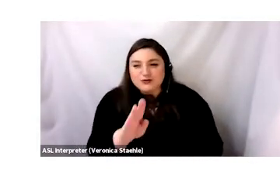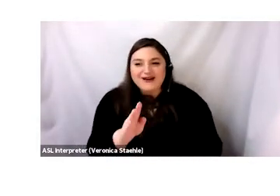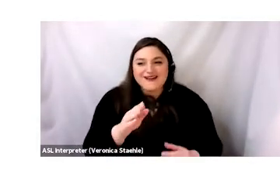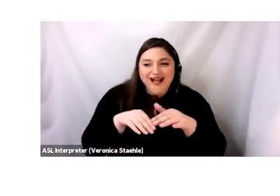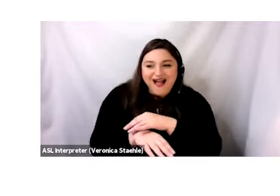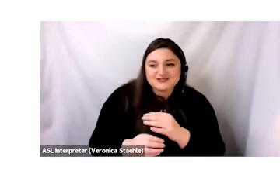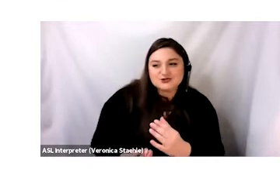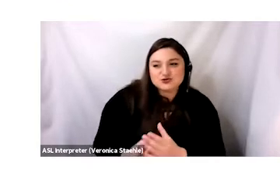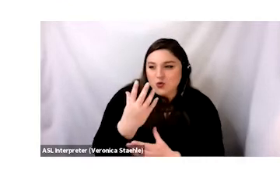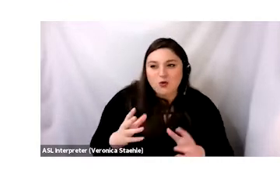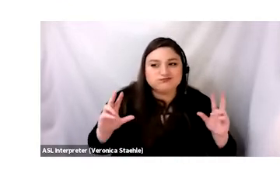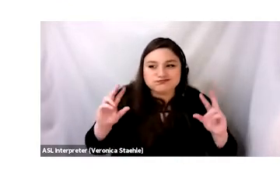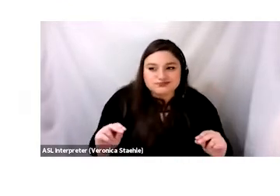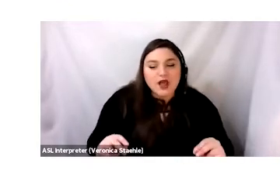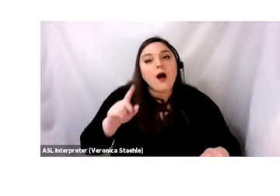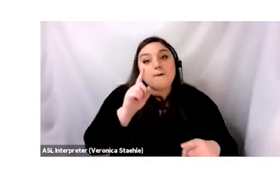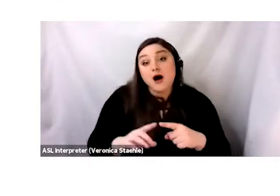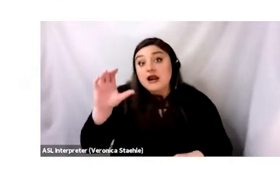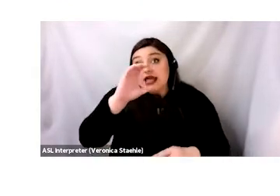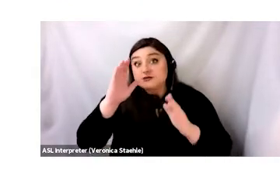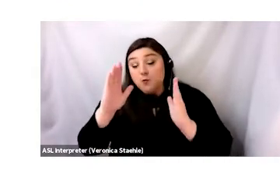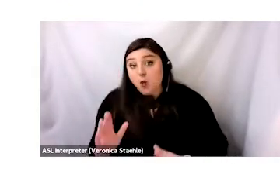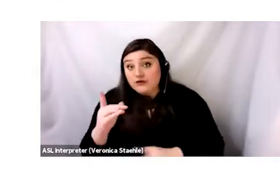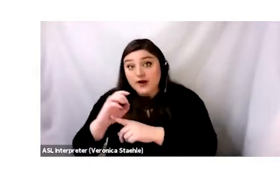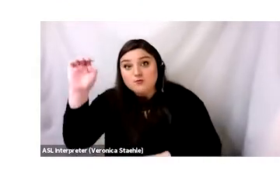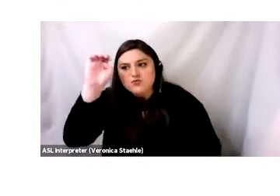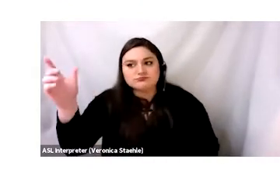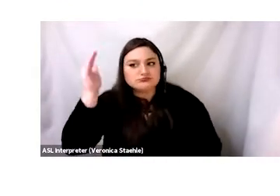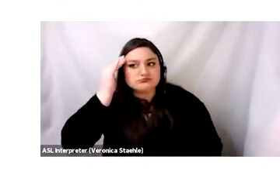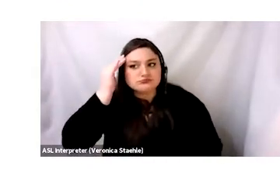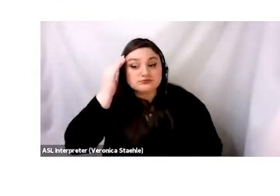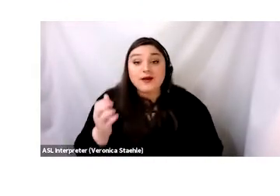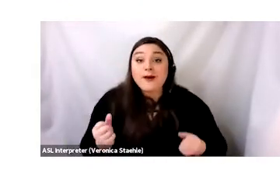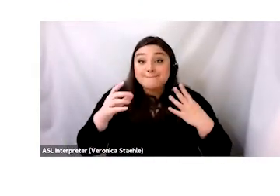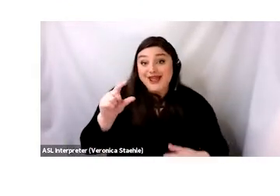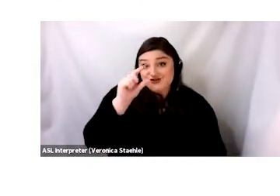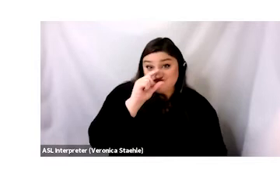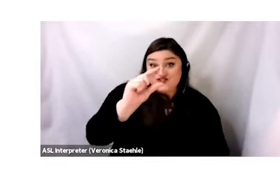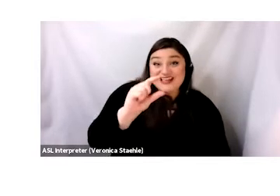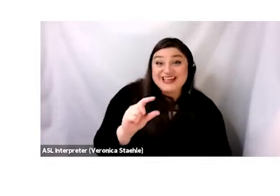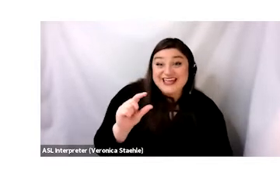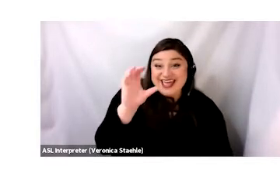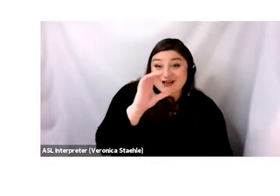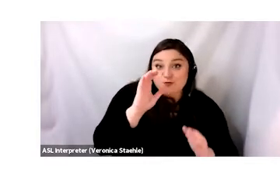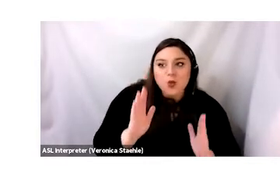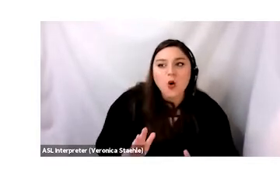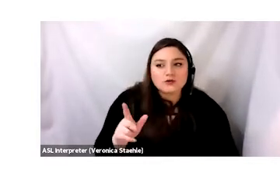had long known about cotton. Greek explorers would write about this plant that grows on